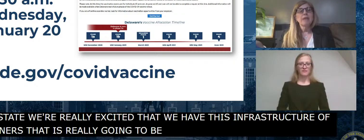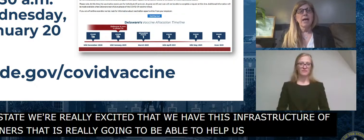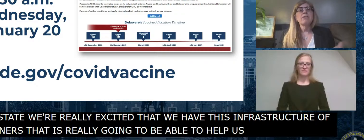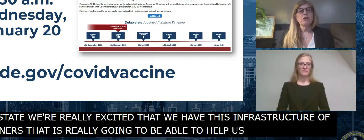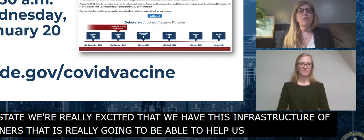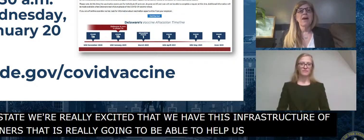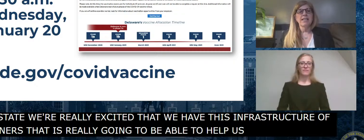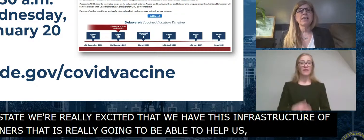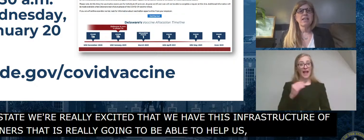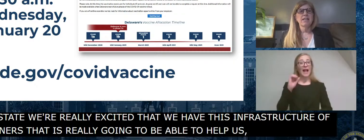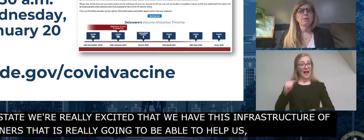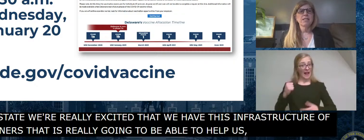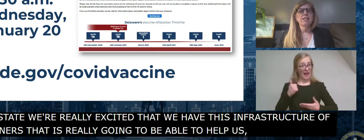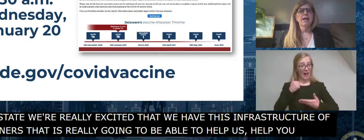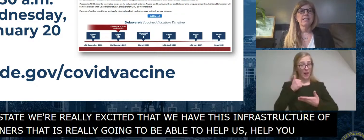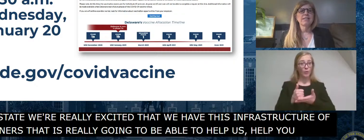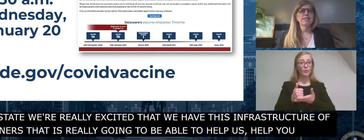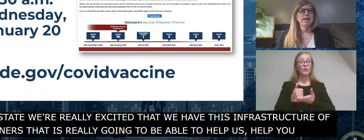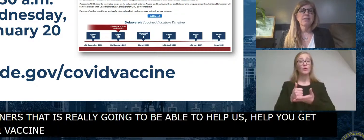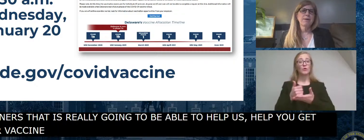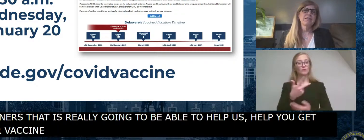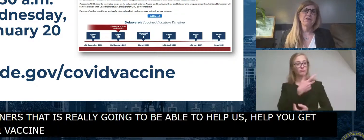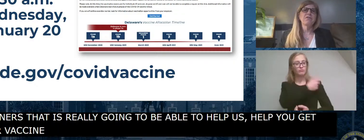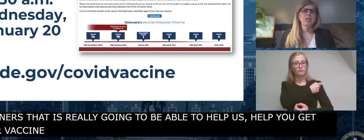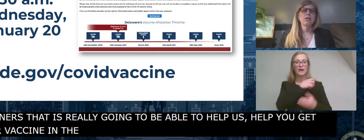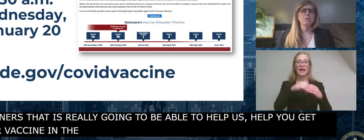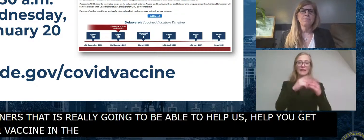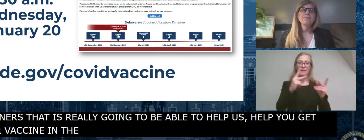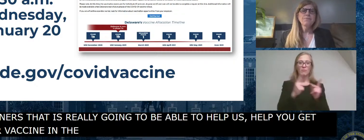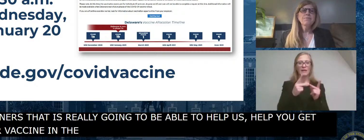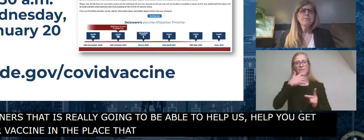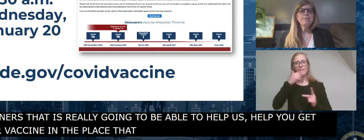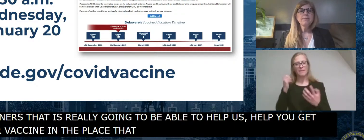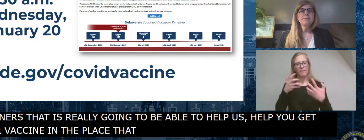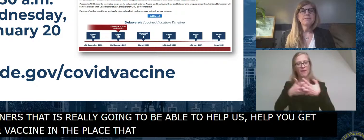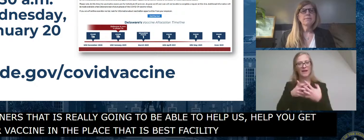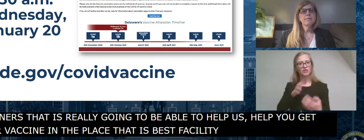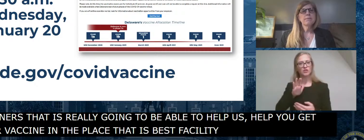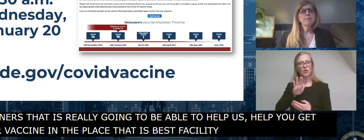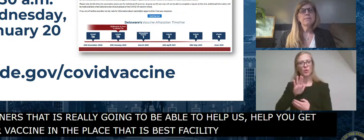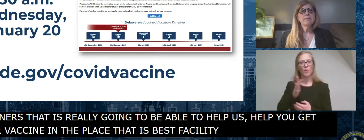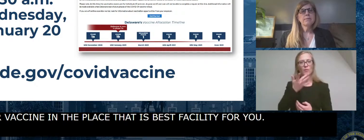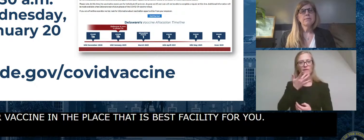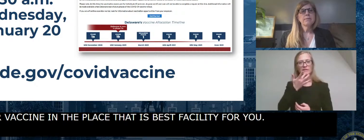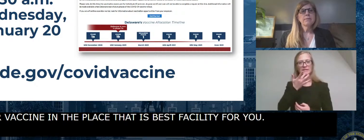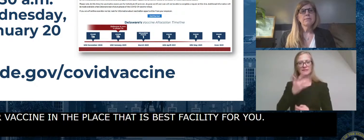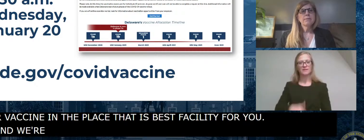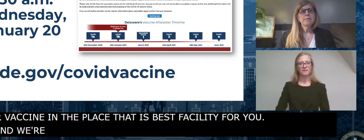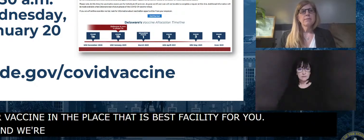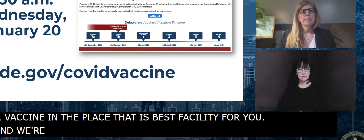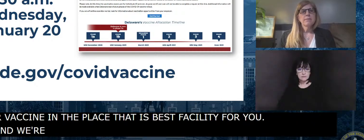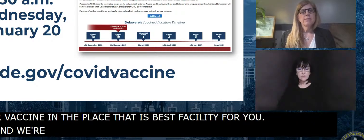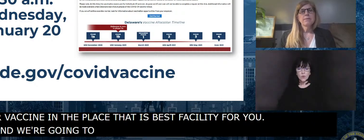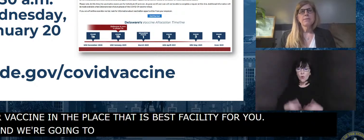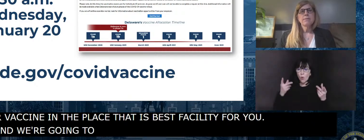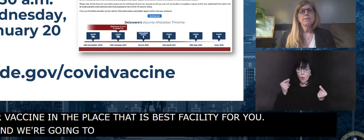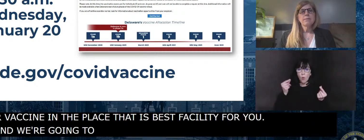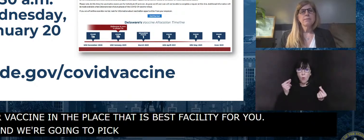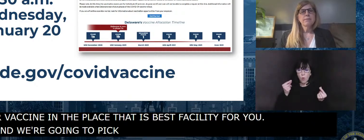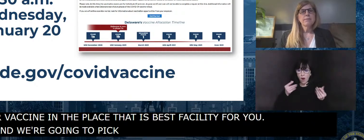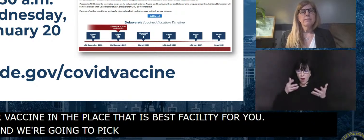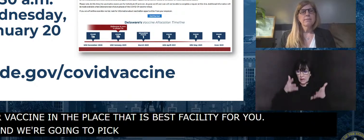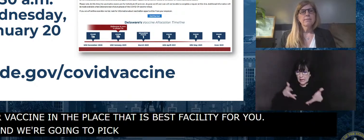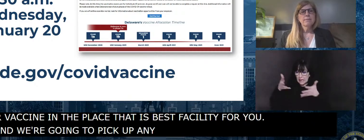you get your vaccine in the place that is the best fit for you. And we're going to pick up any slack and actually get more as